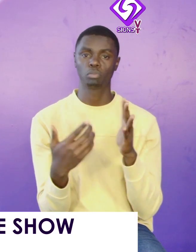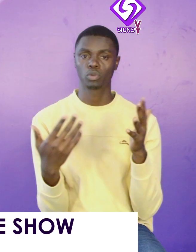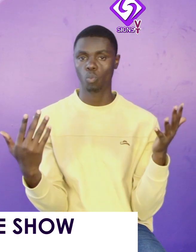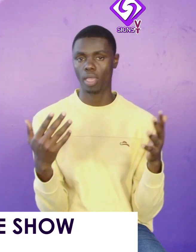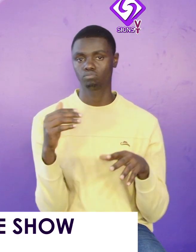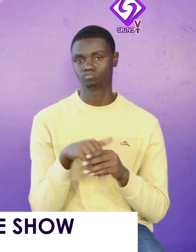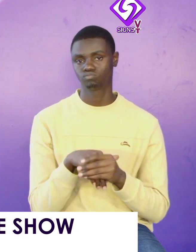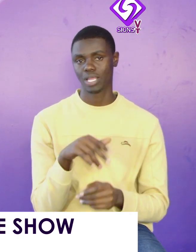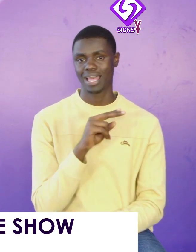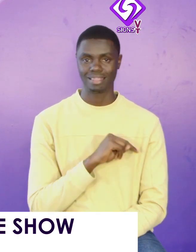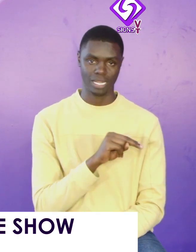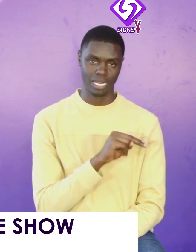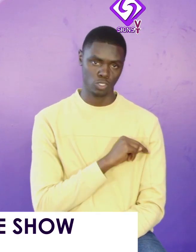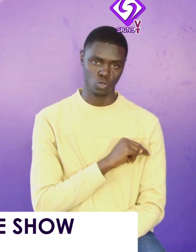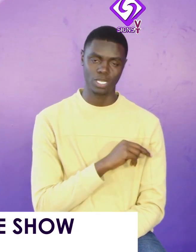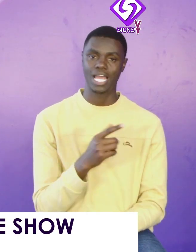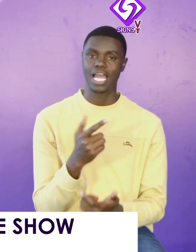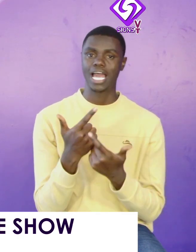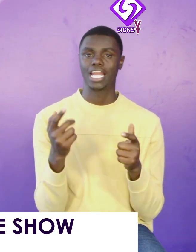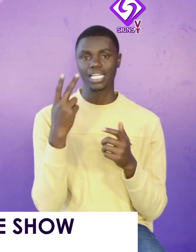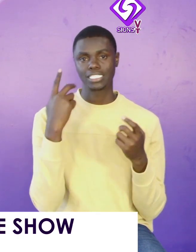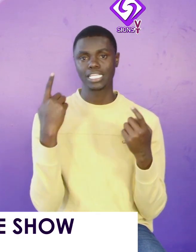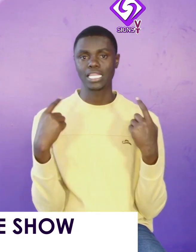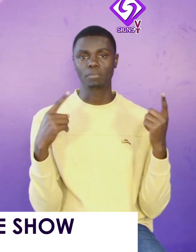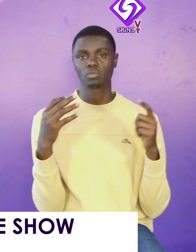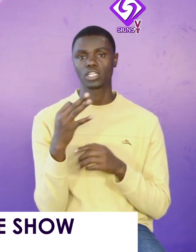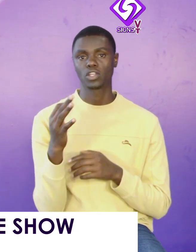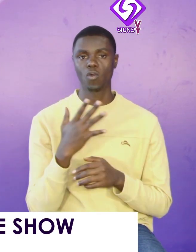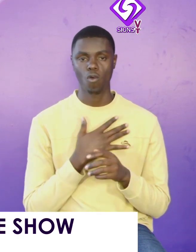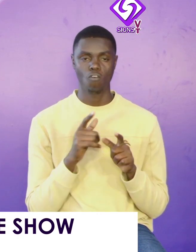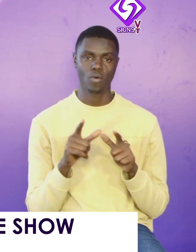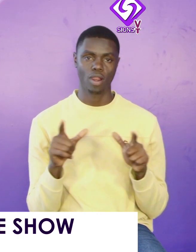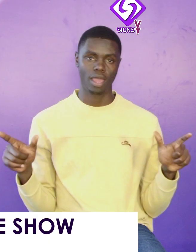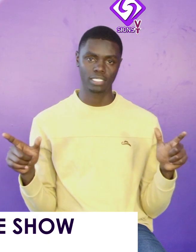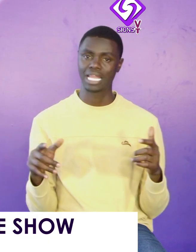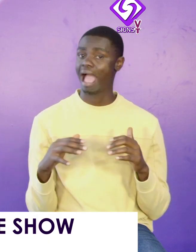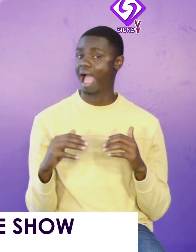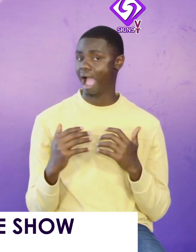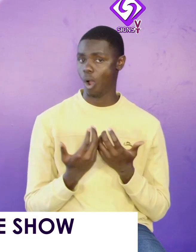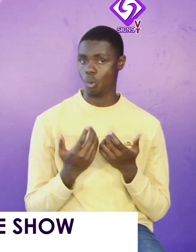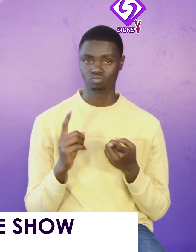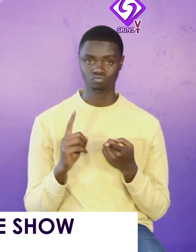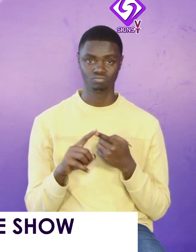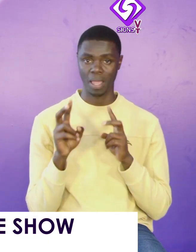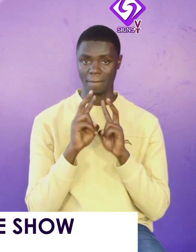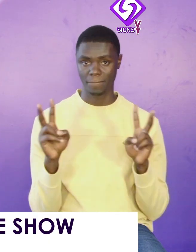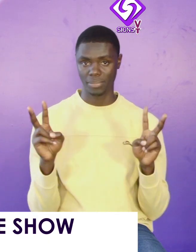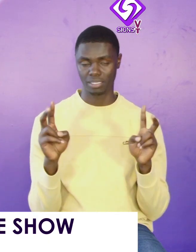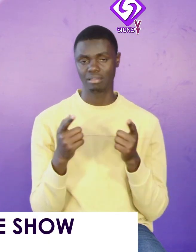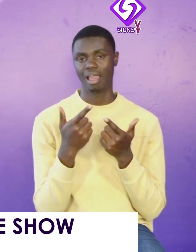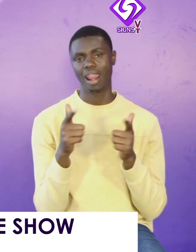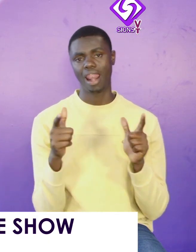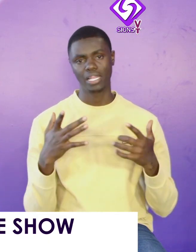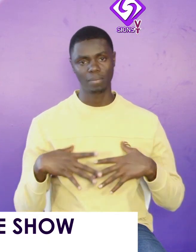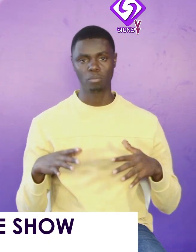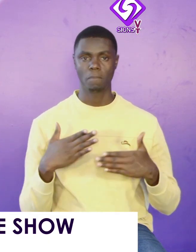natural. Let us see the prosperity of our land in terms of peace. Let the people be happy.